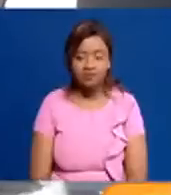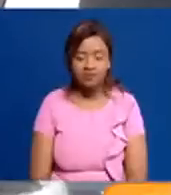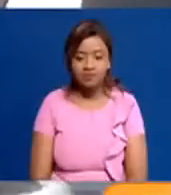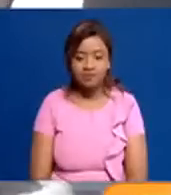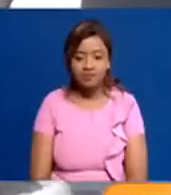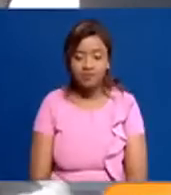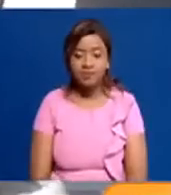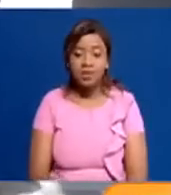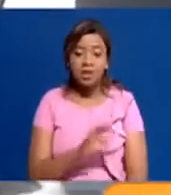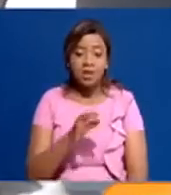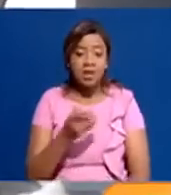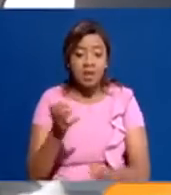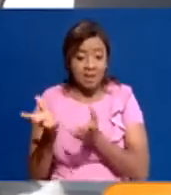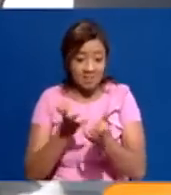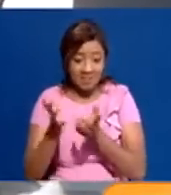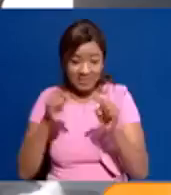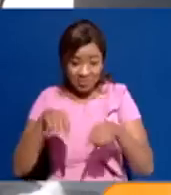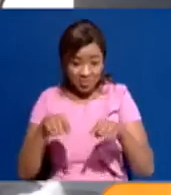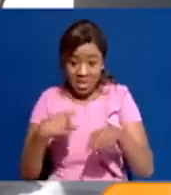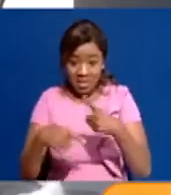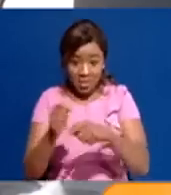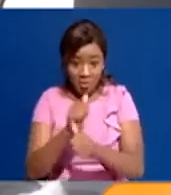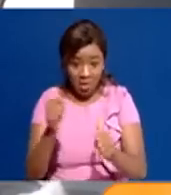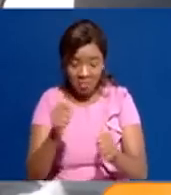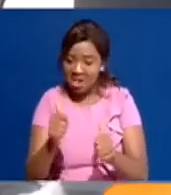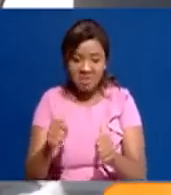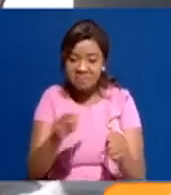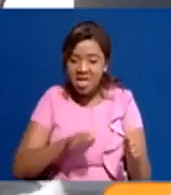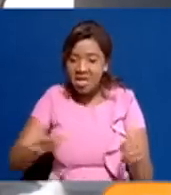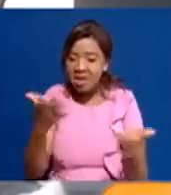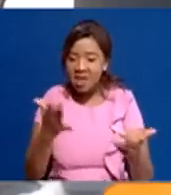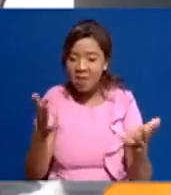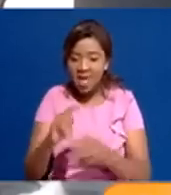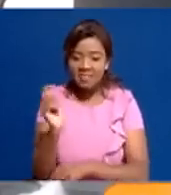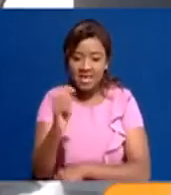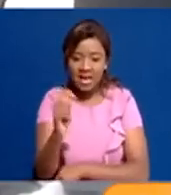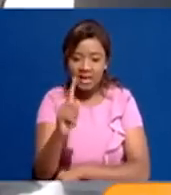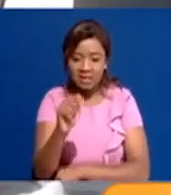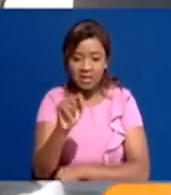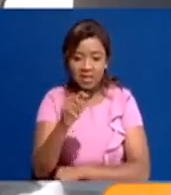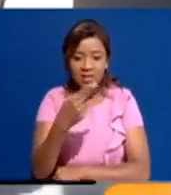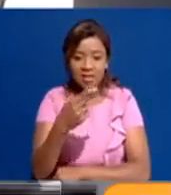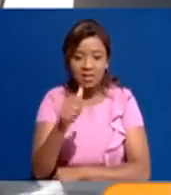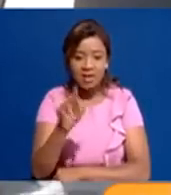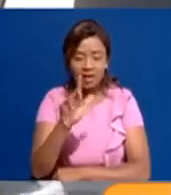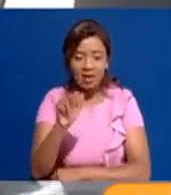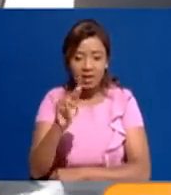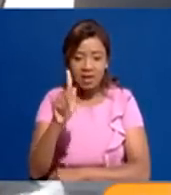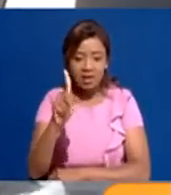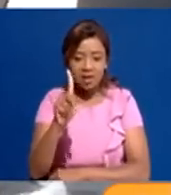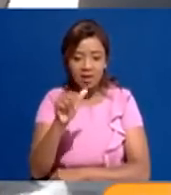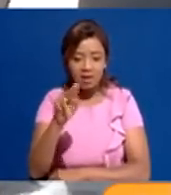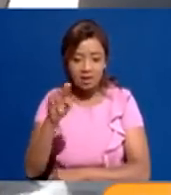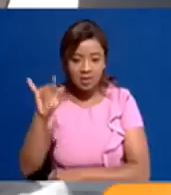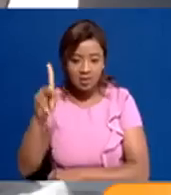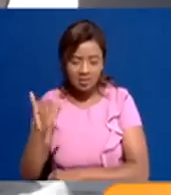Carnithian businesses were disrupted and transport along the busy Meru-Embu road paralyzed for the second day as Chuka